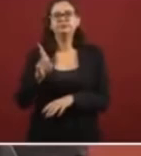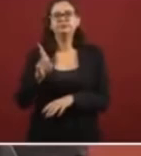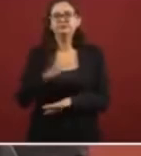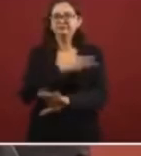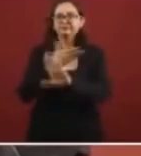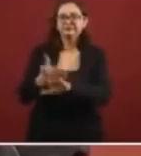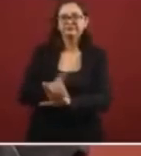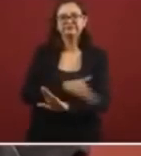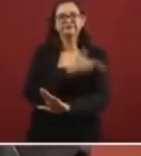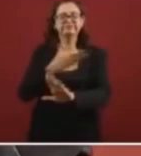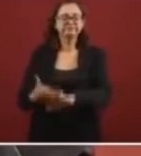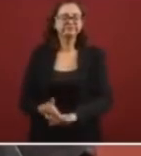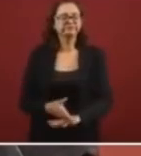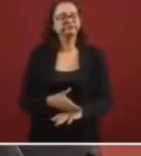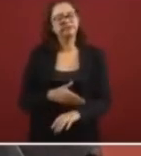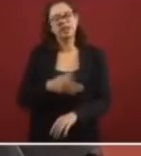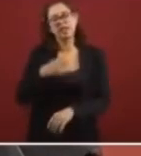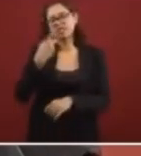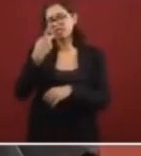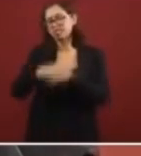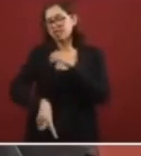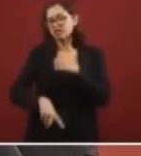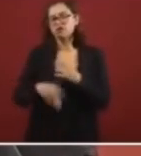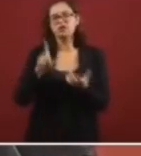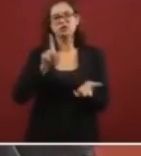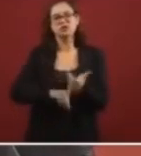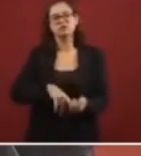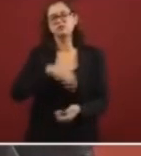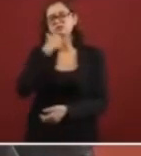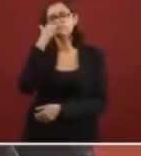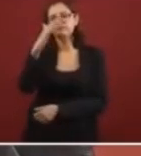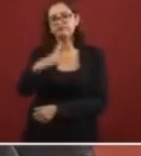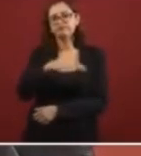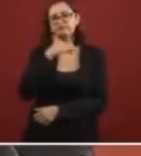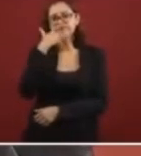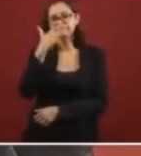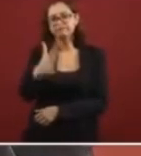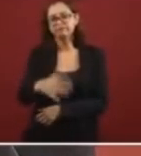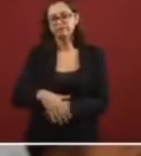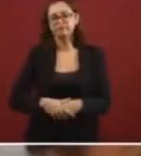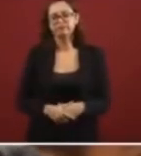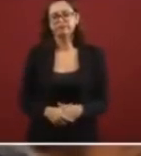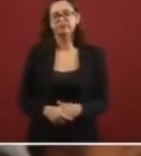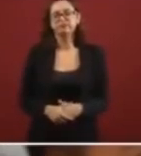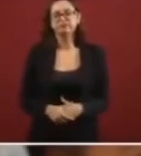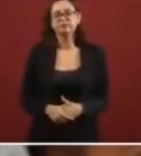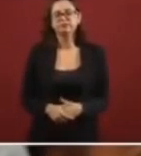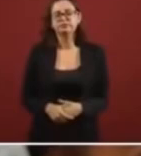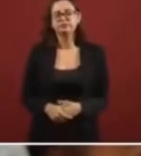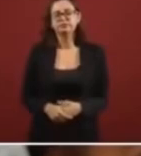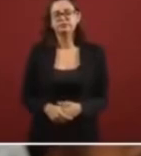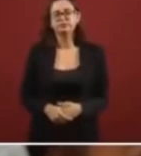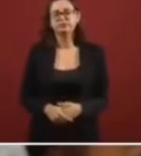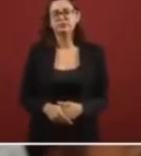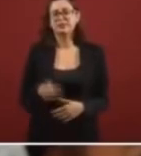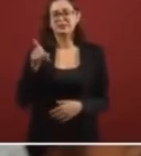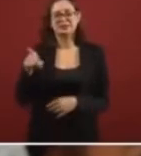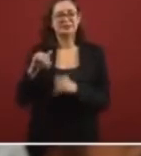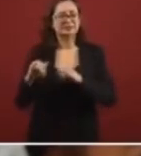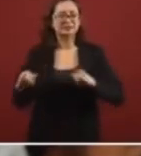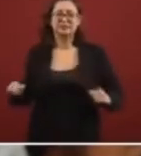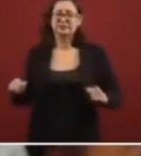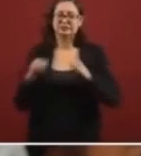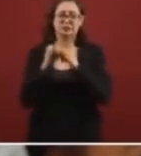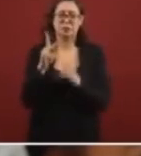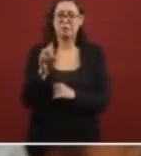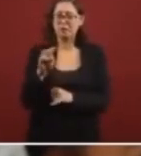affected por la corrupción. By corruption. Las instituciones más saqueadas. It